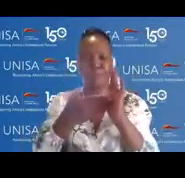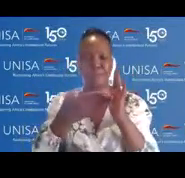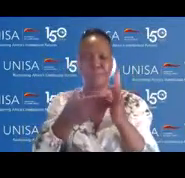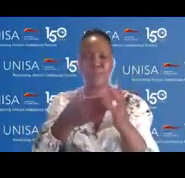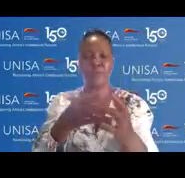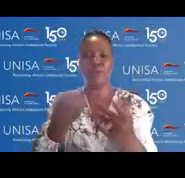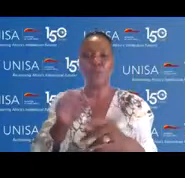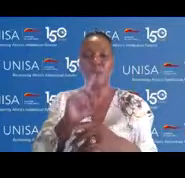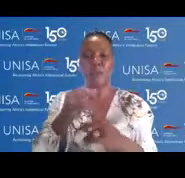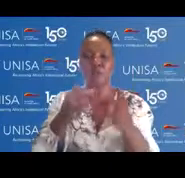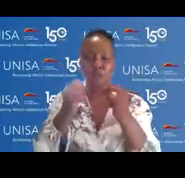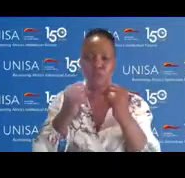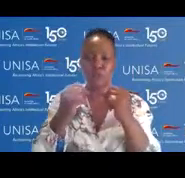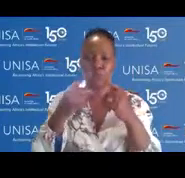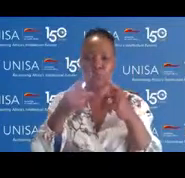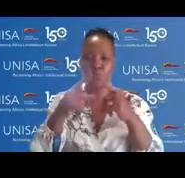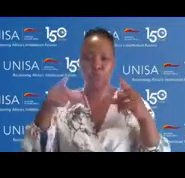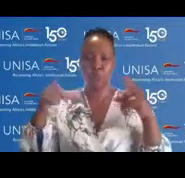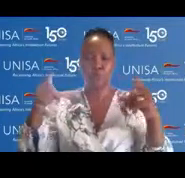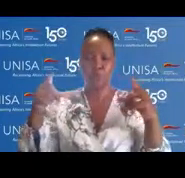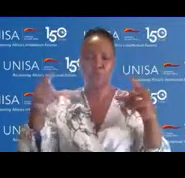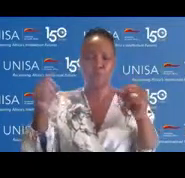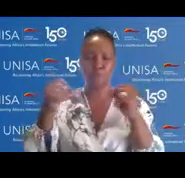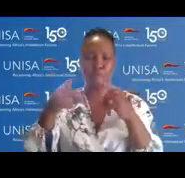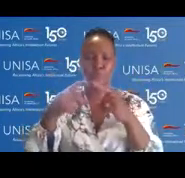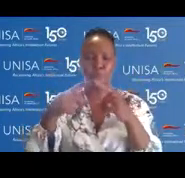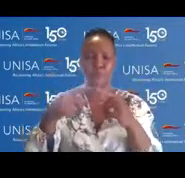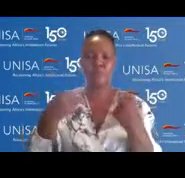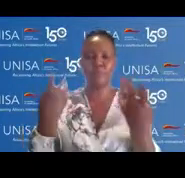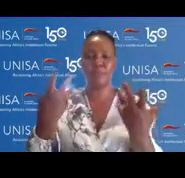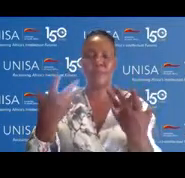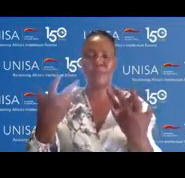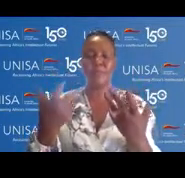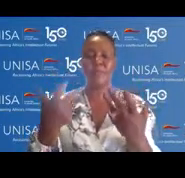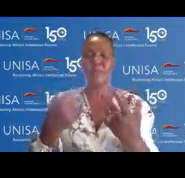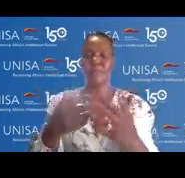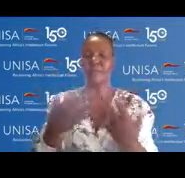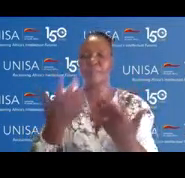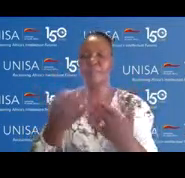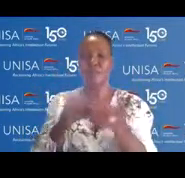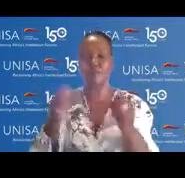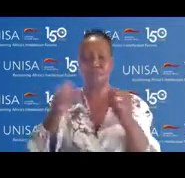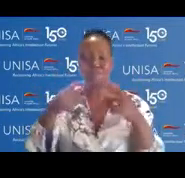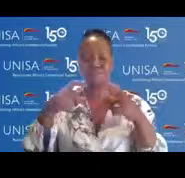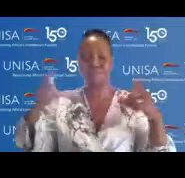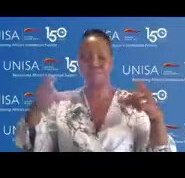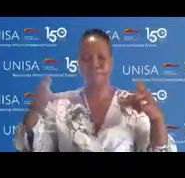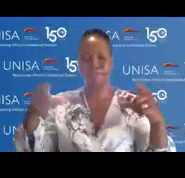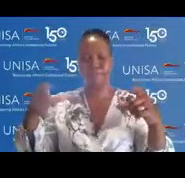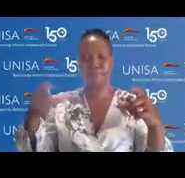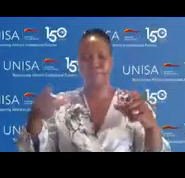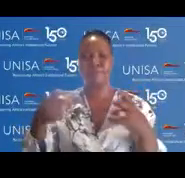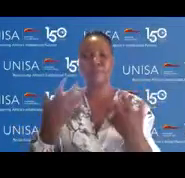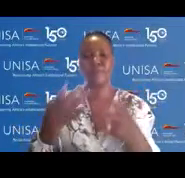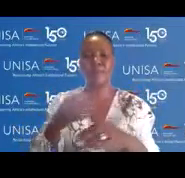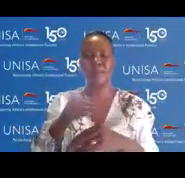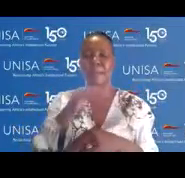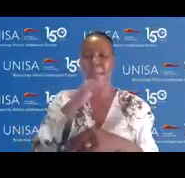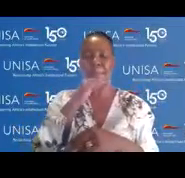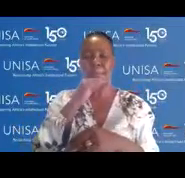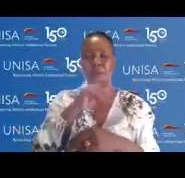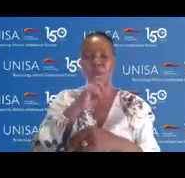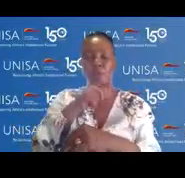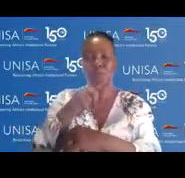So if I'm my doctor and he's had a look at my sugar for the last 7 days, now you can zoom in. So using the zoom is basically